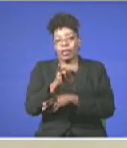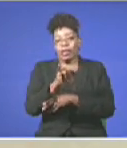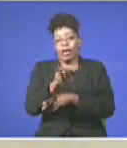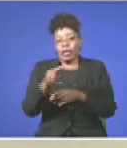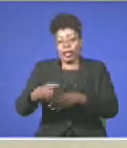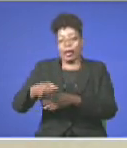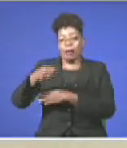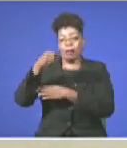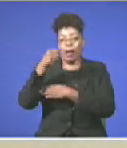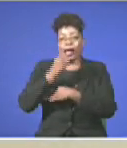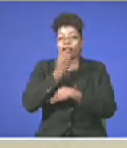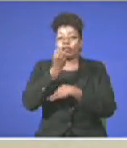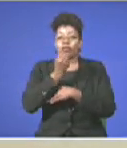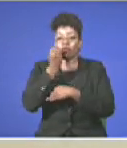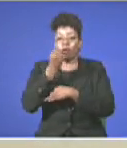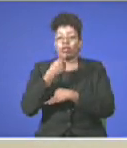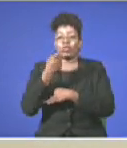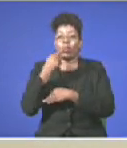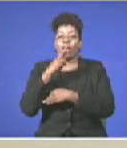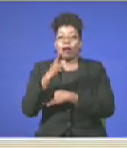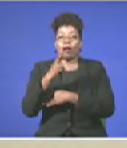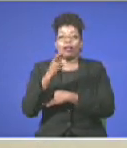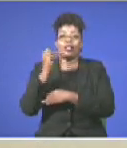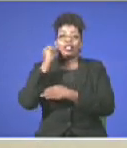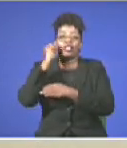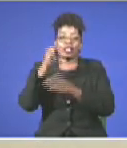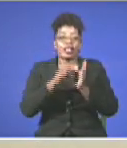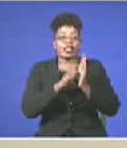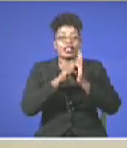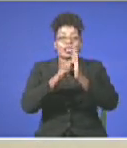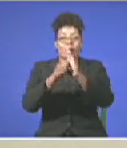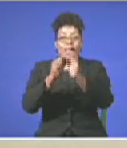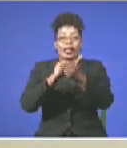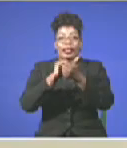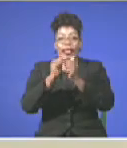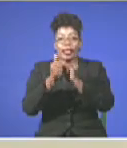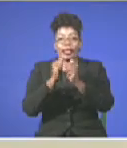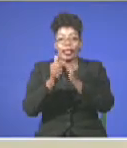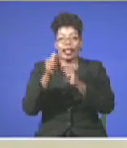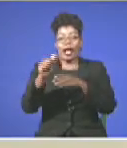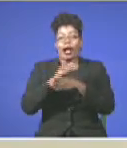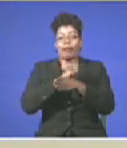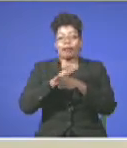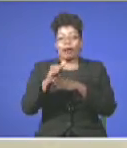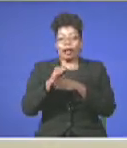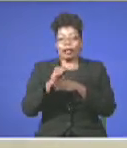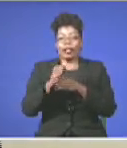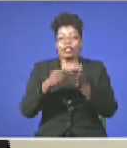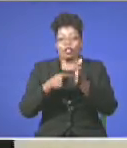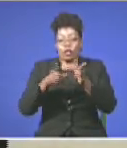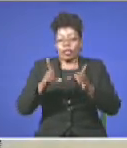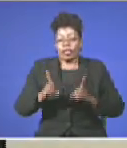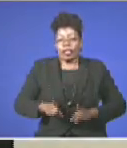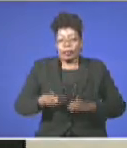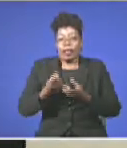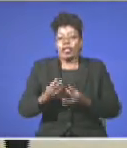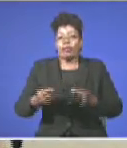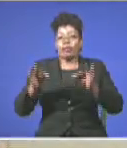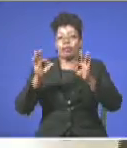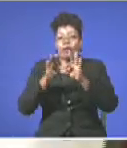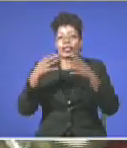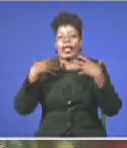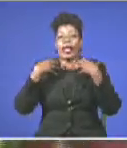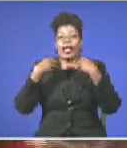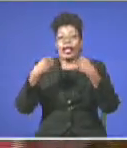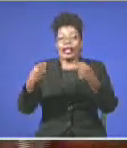bag. Minister Pintard told Shawnee that she is a symbol of athleticism, a practice that breeds discipline, and even more importantly,